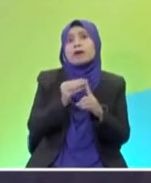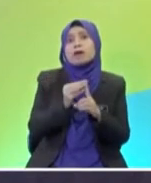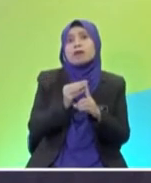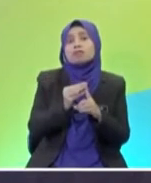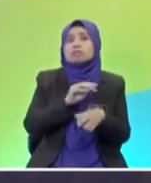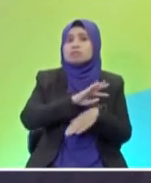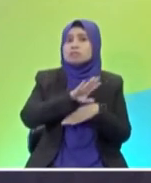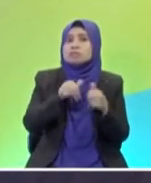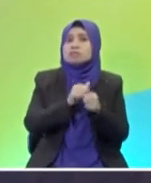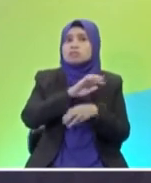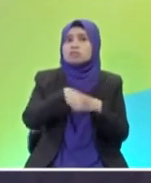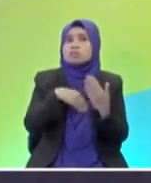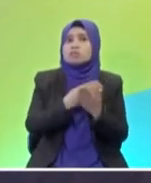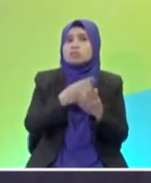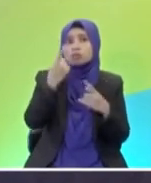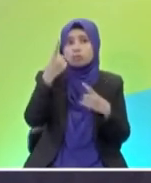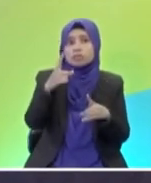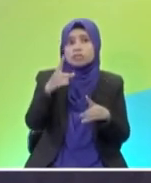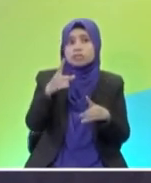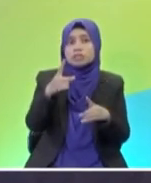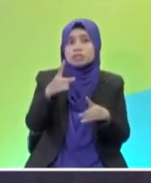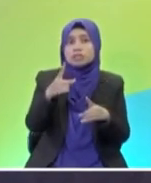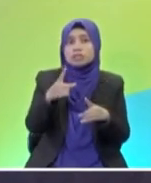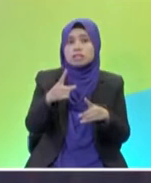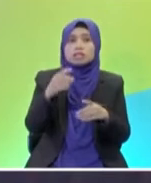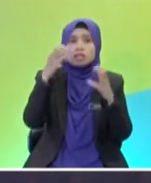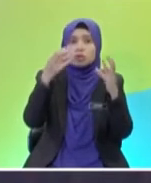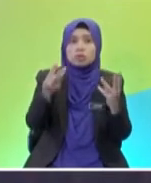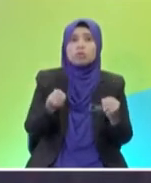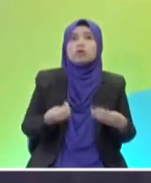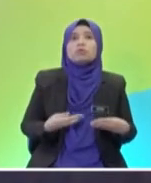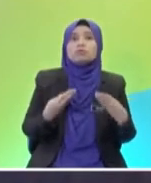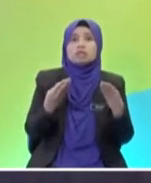answer, we give them reward. Yep. So so far I've seen